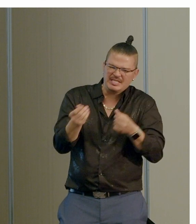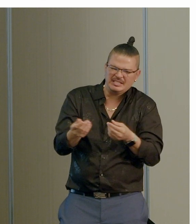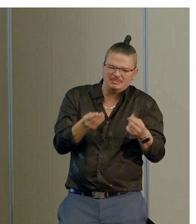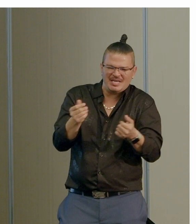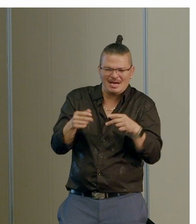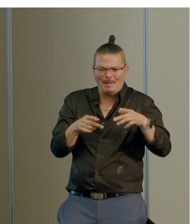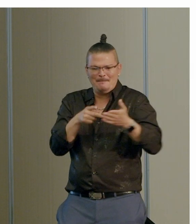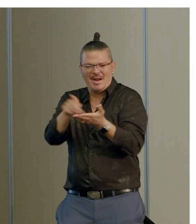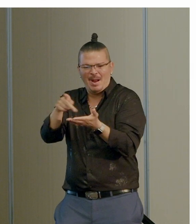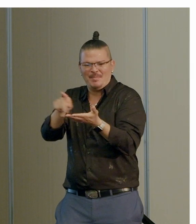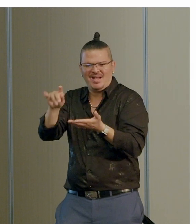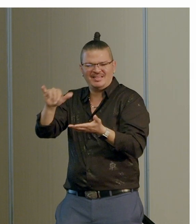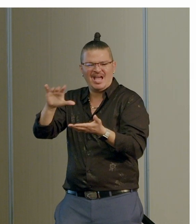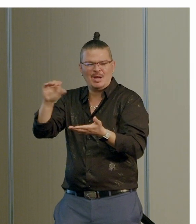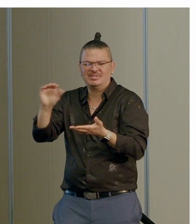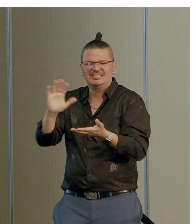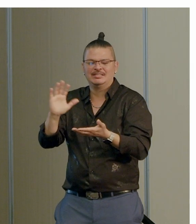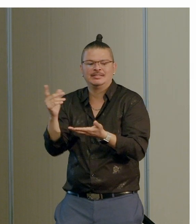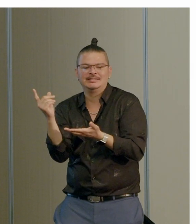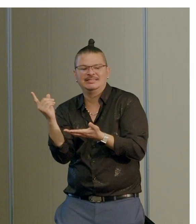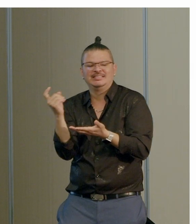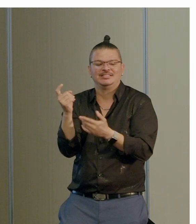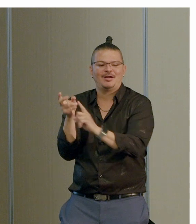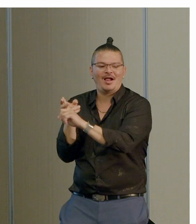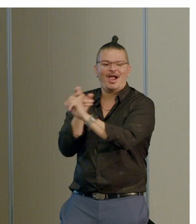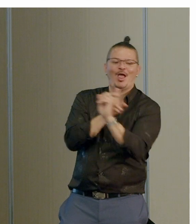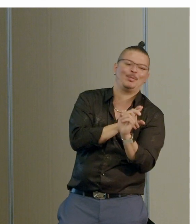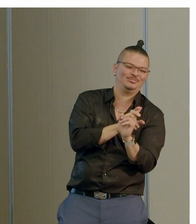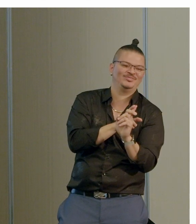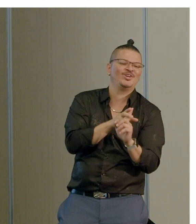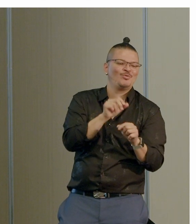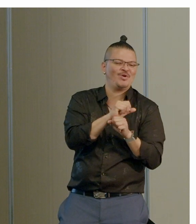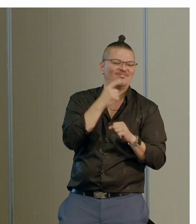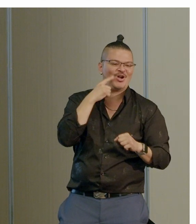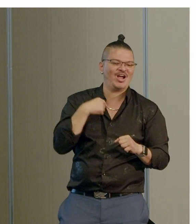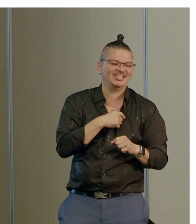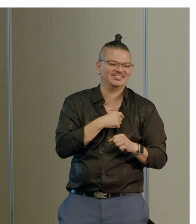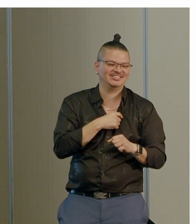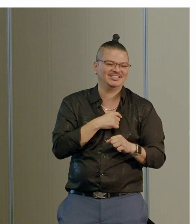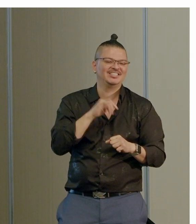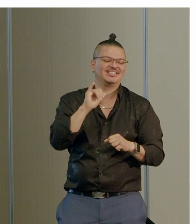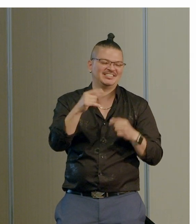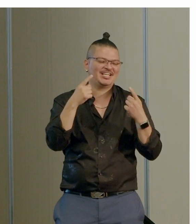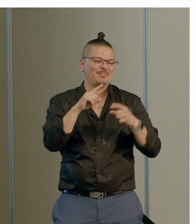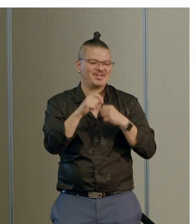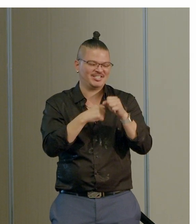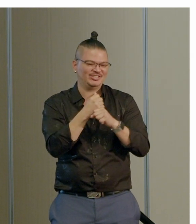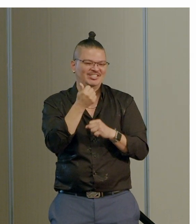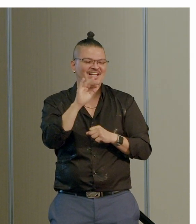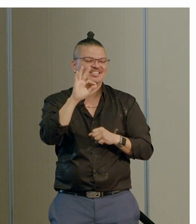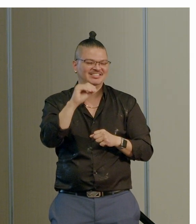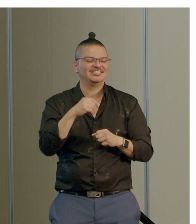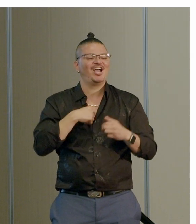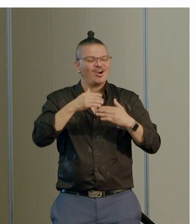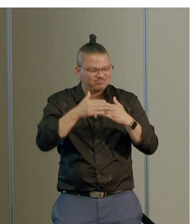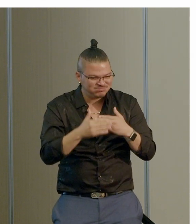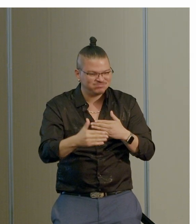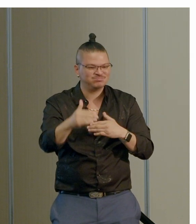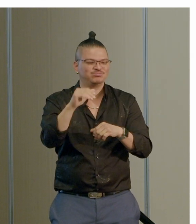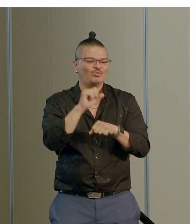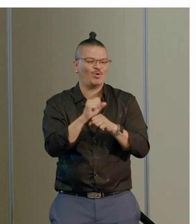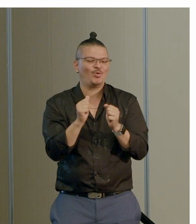don't you come to work for us? And that was 1999, and I have been with the Department of Services for the Blind for